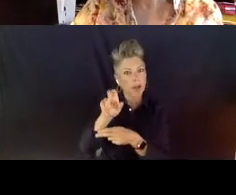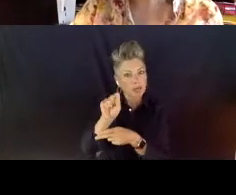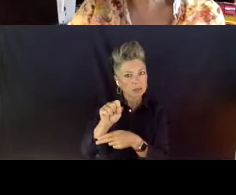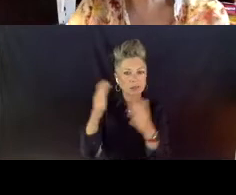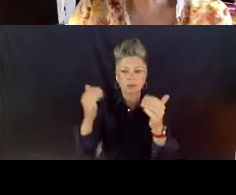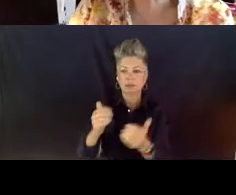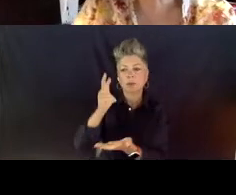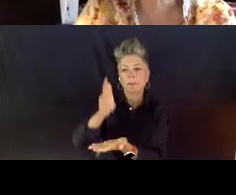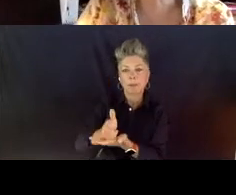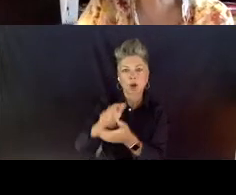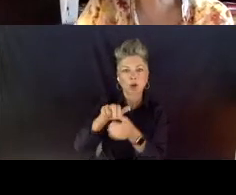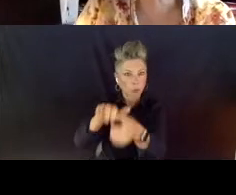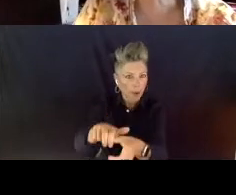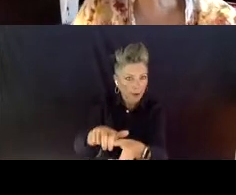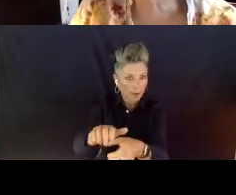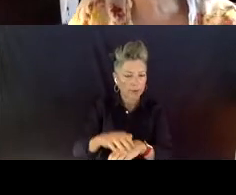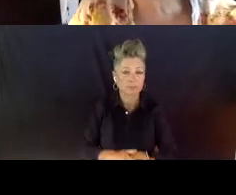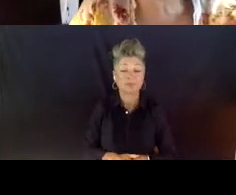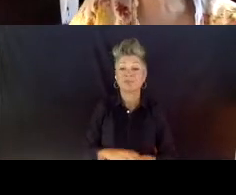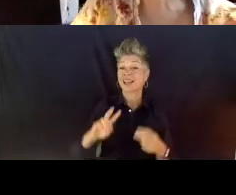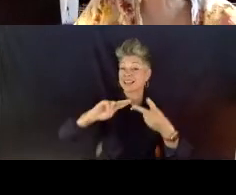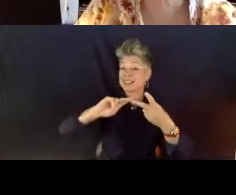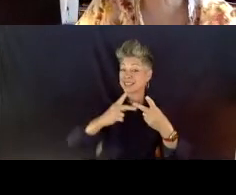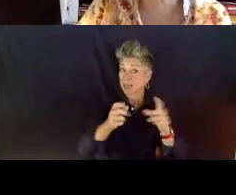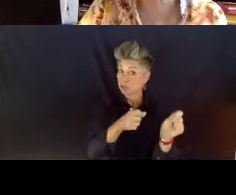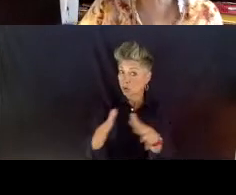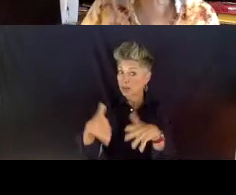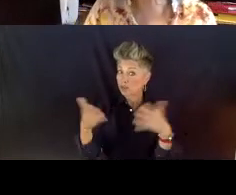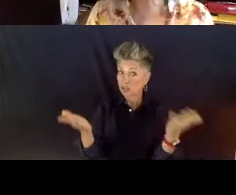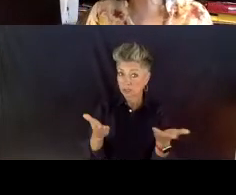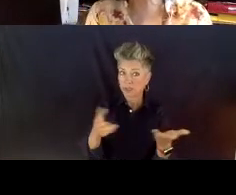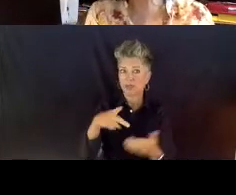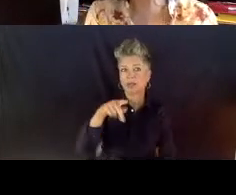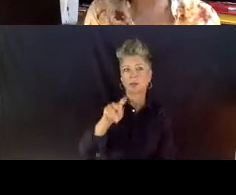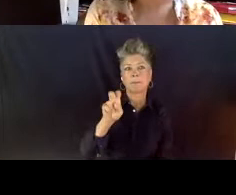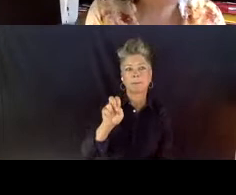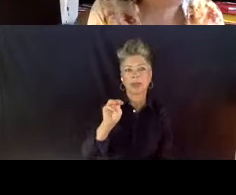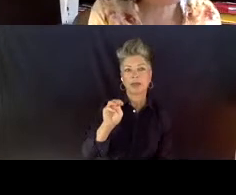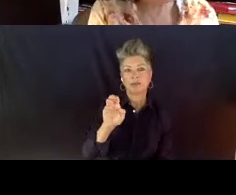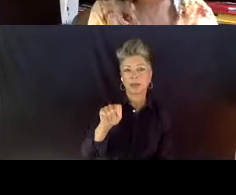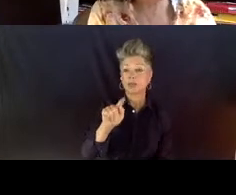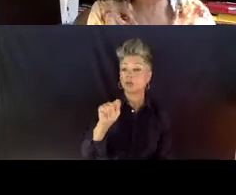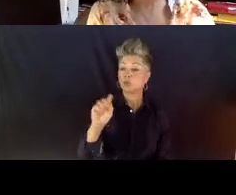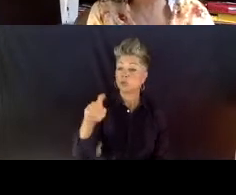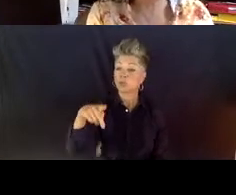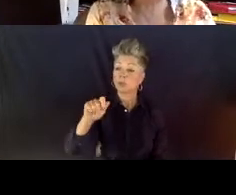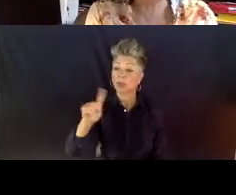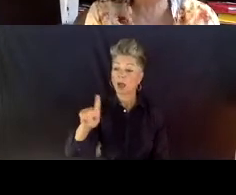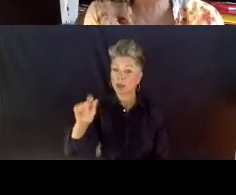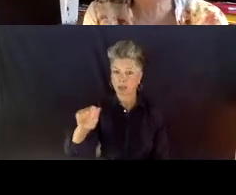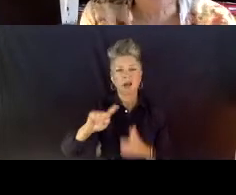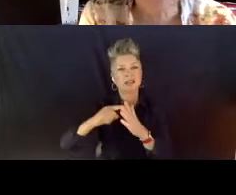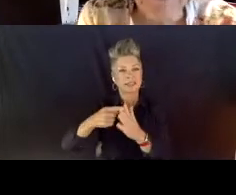A second major category of strategies is the so-called pavement to plazas. It started in New York with Janet